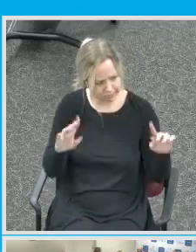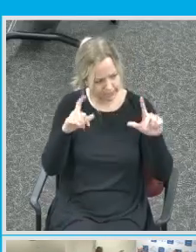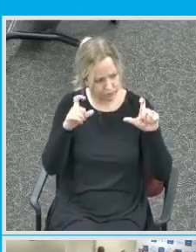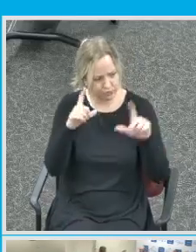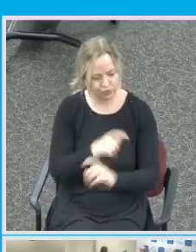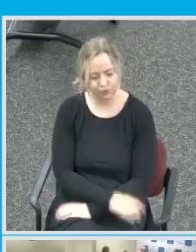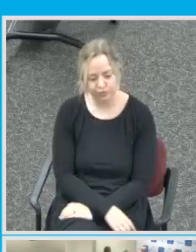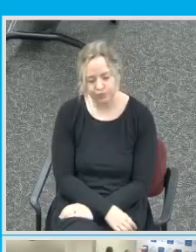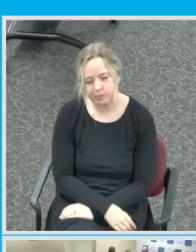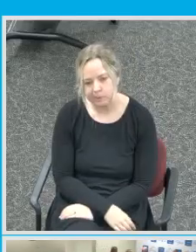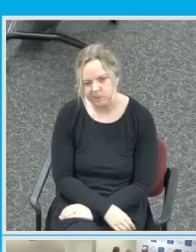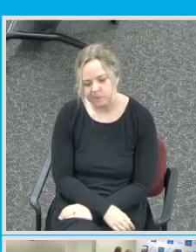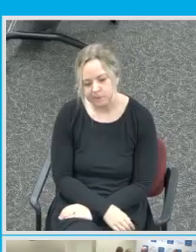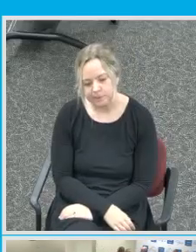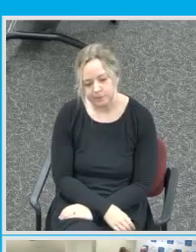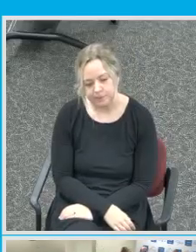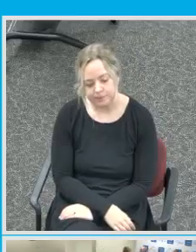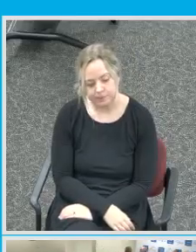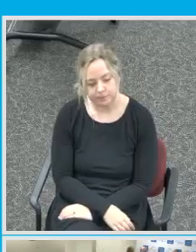Deanne?